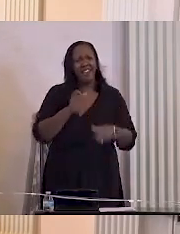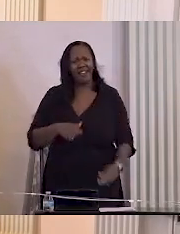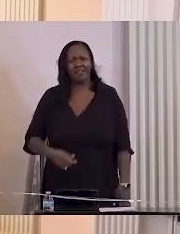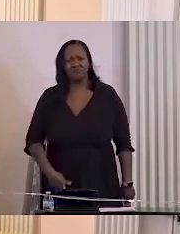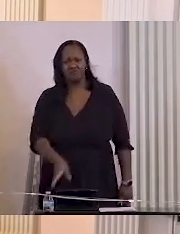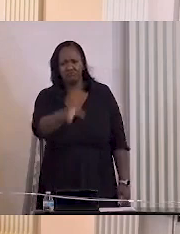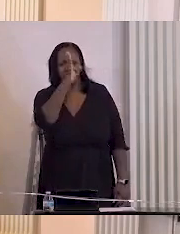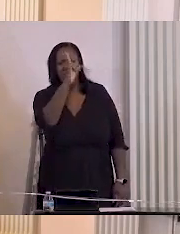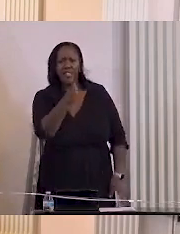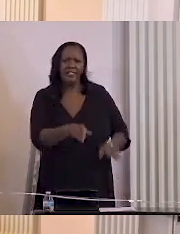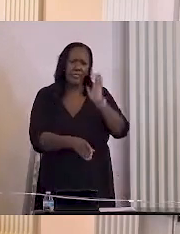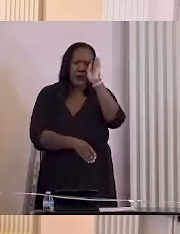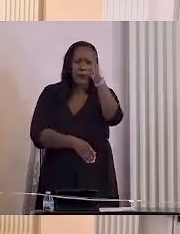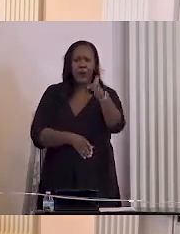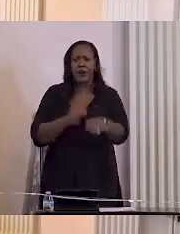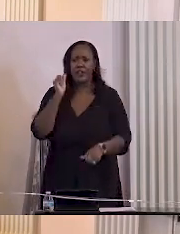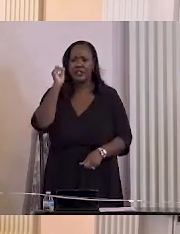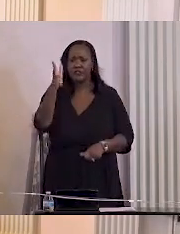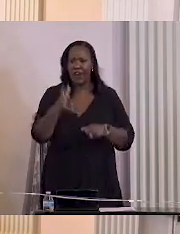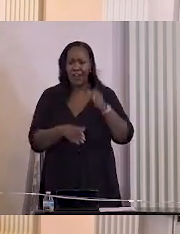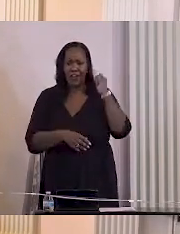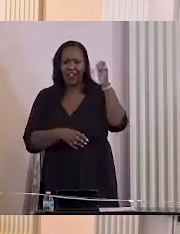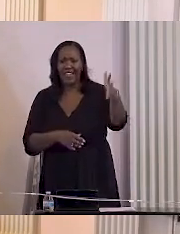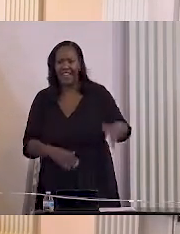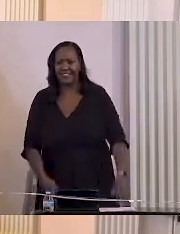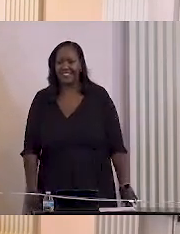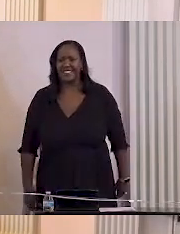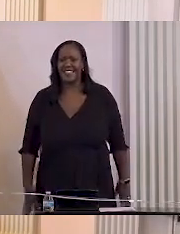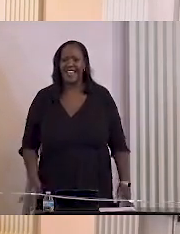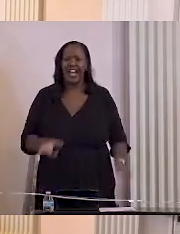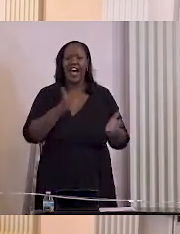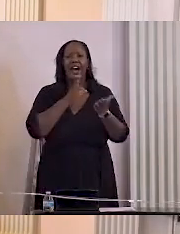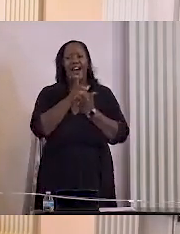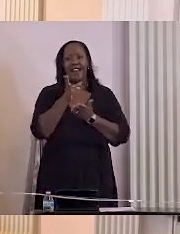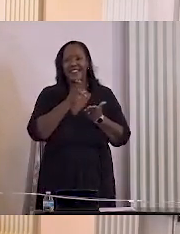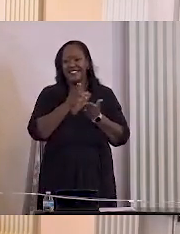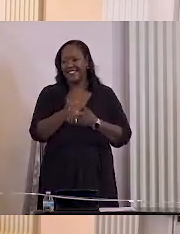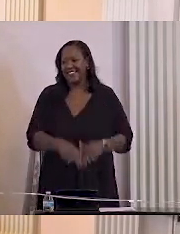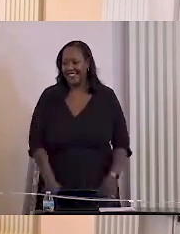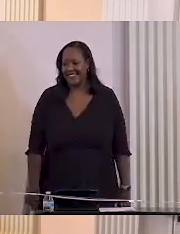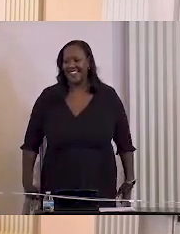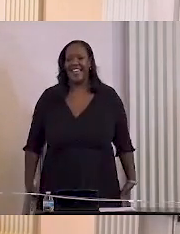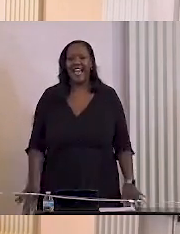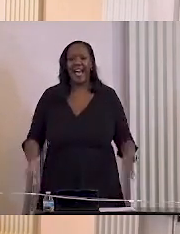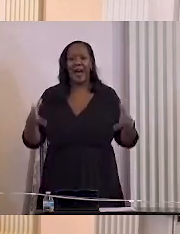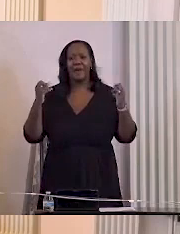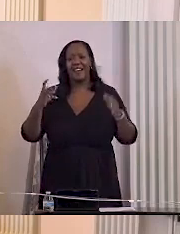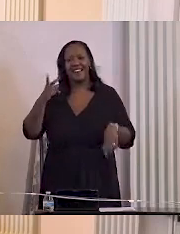Bye.